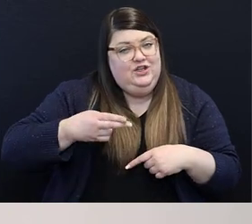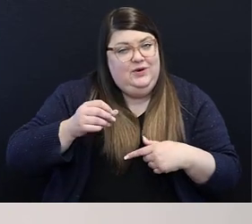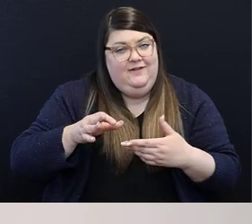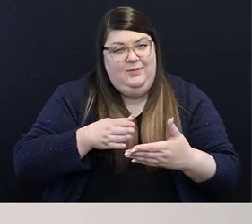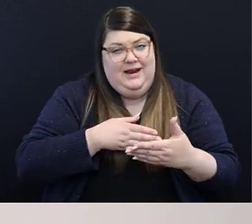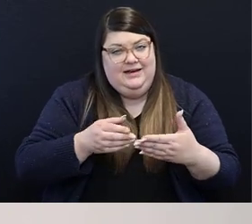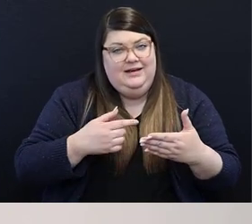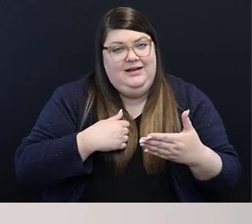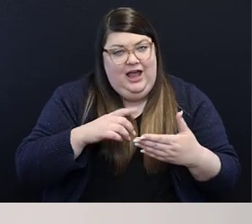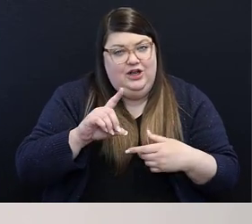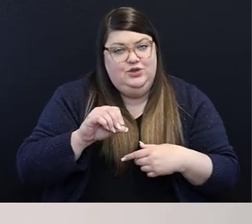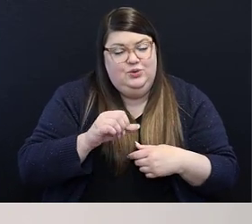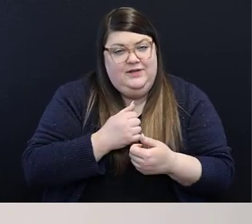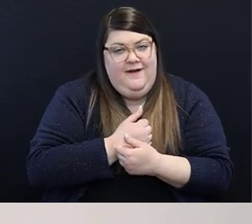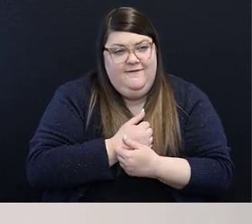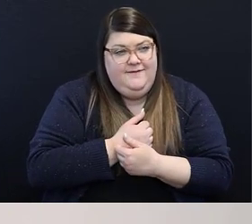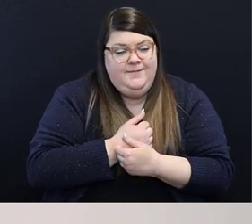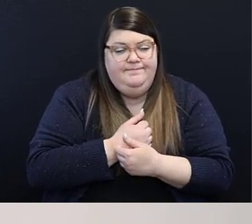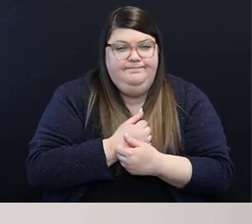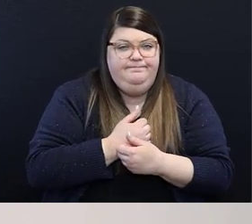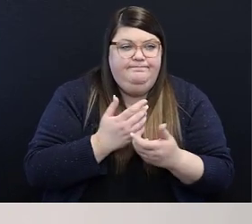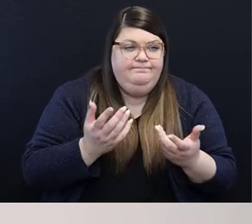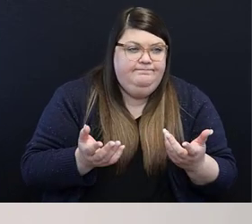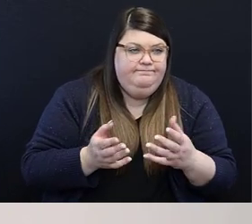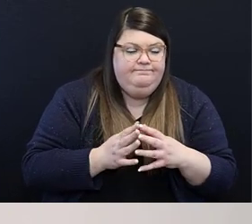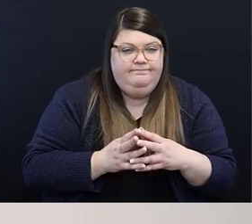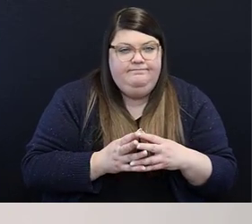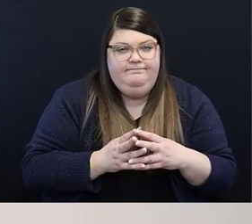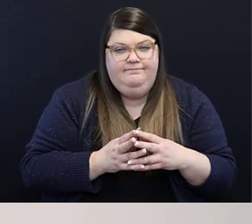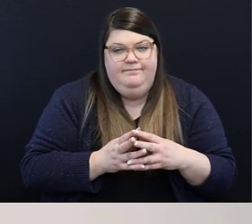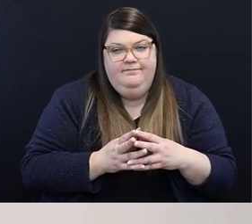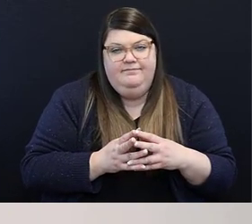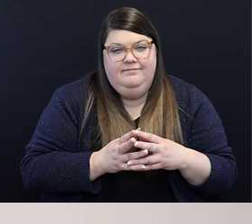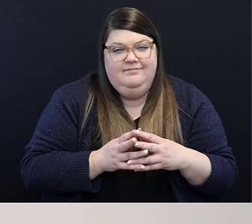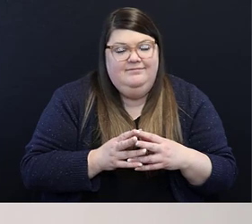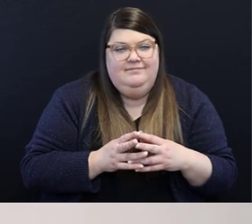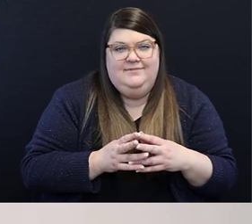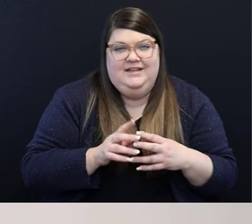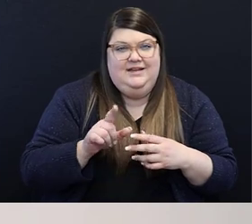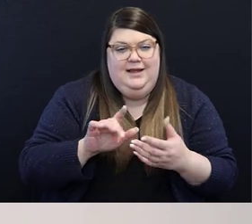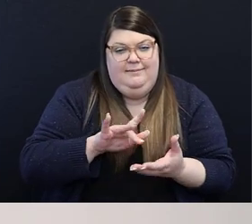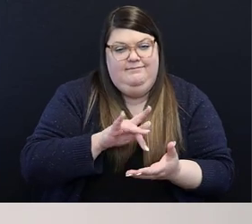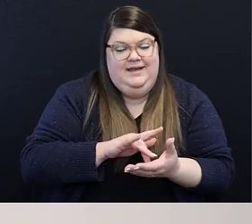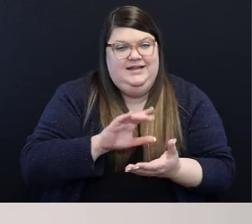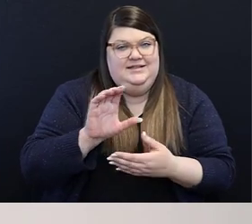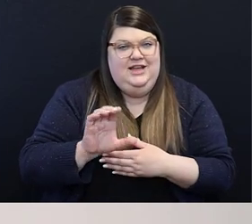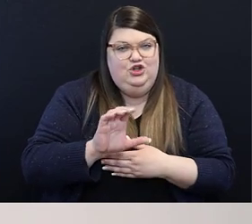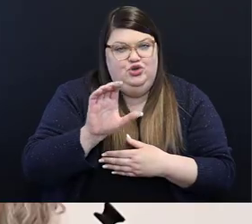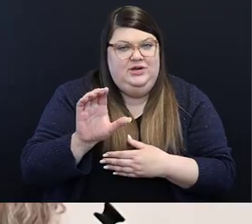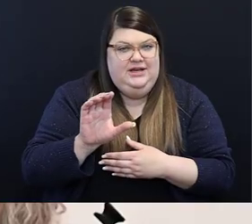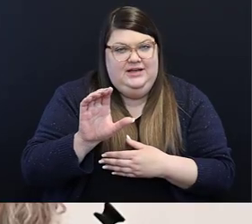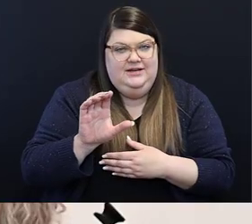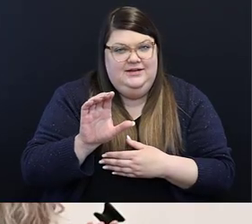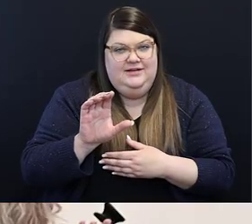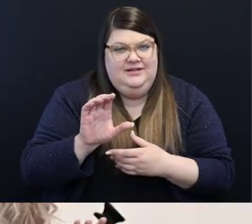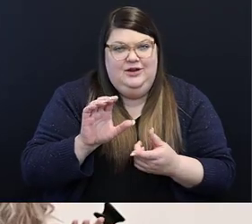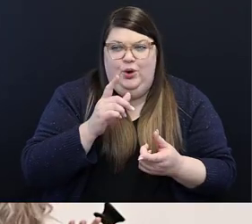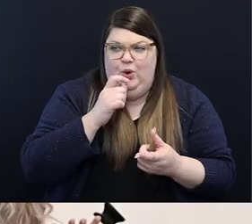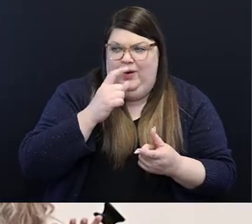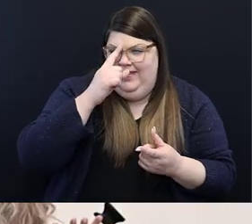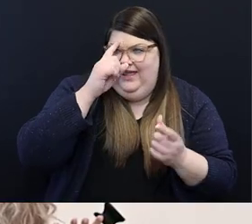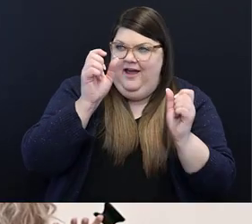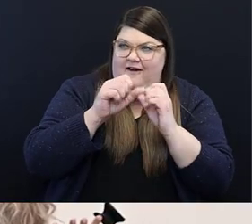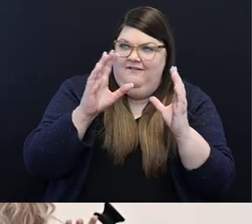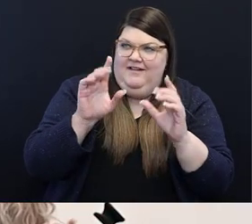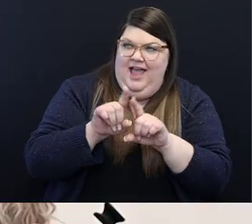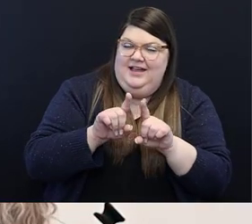painting, you know, I do love, you know, the mid-century, you know, who we think of